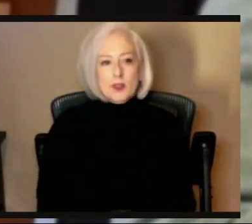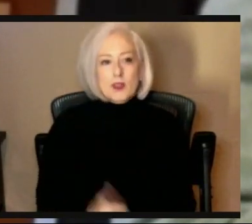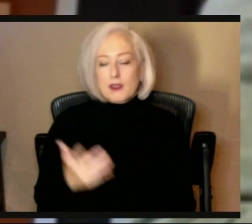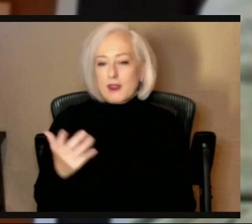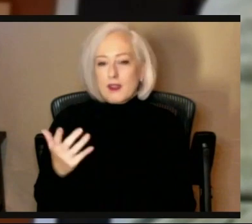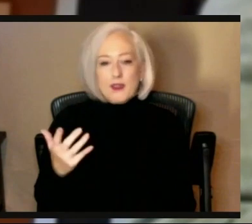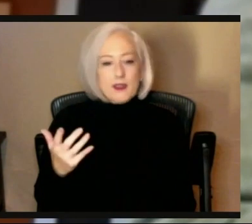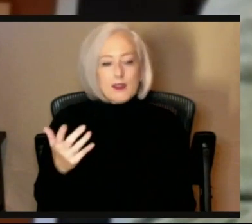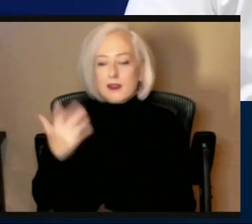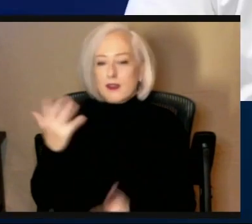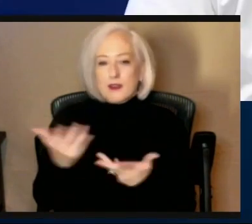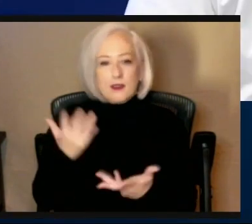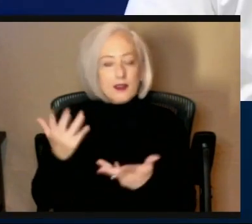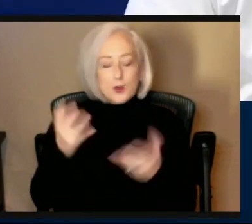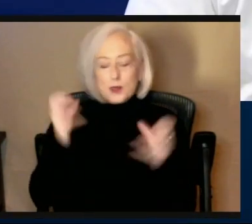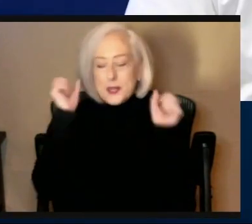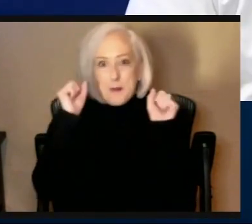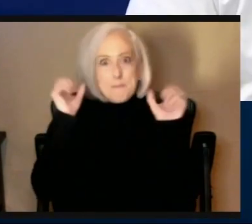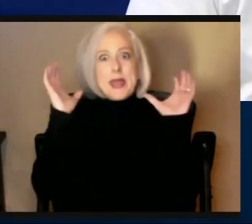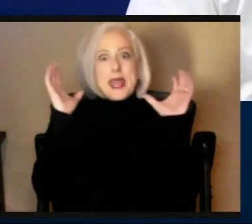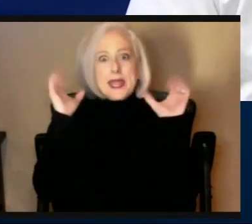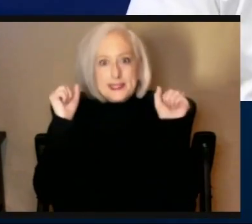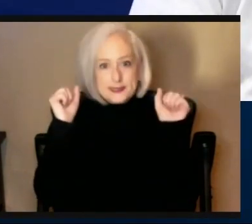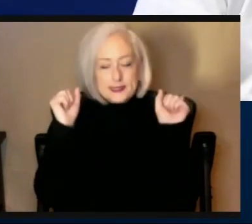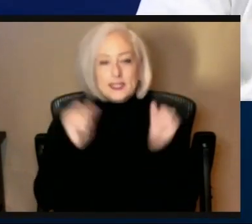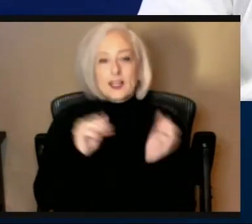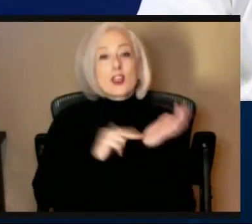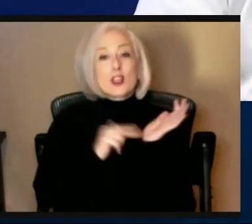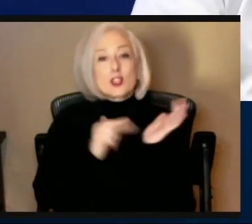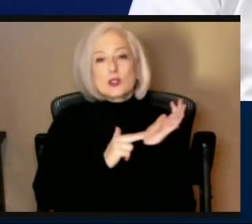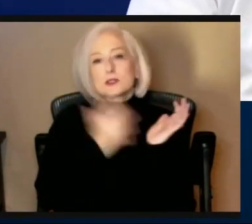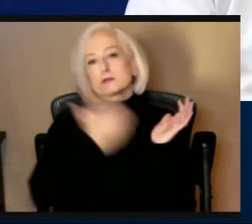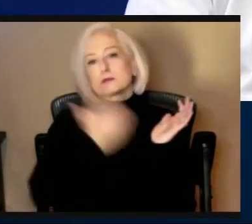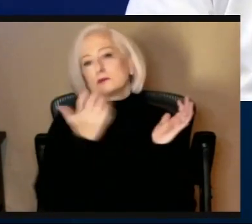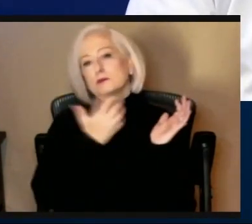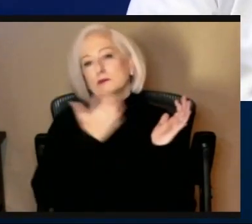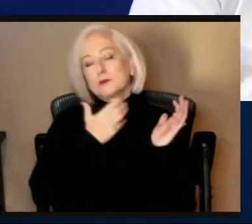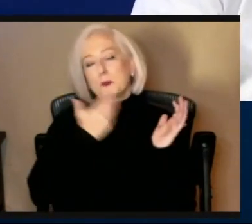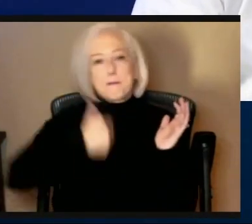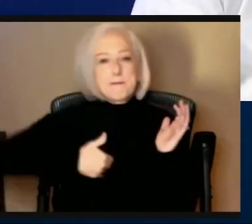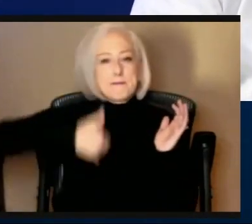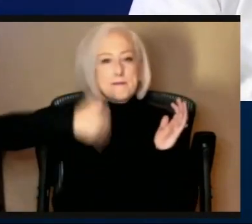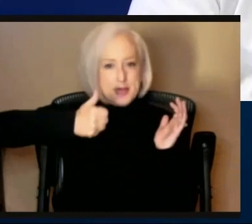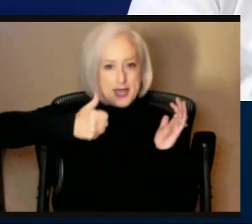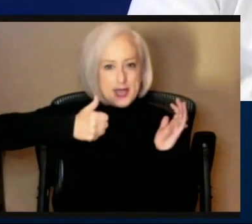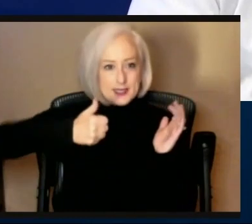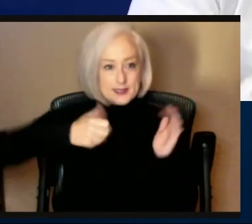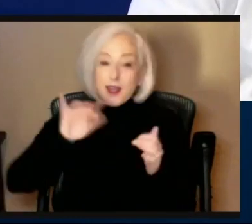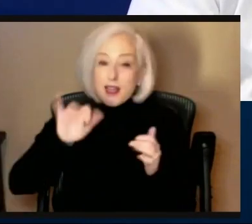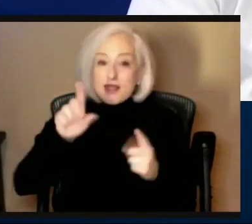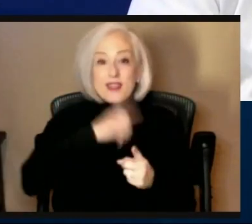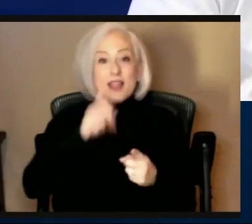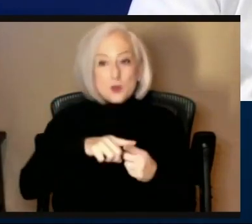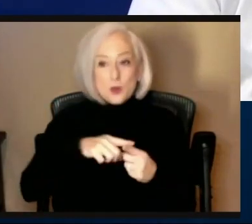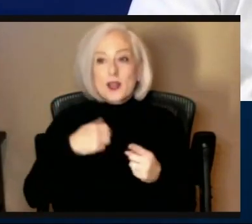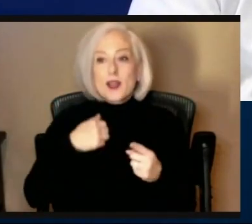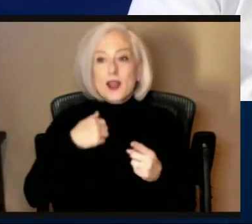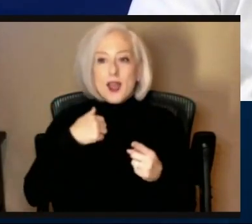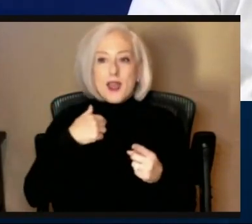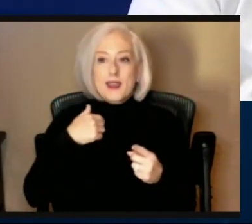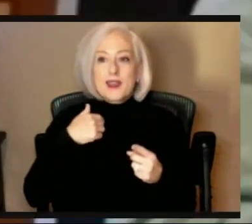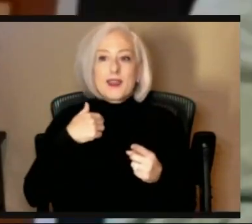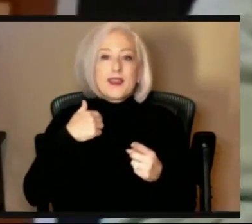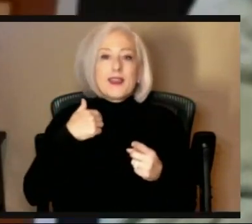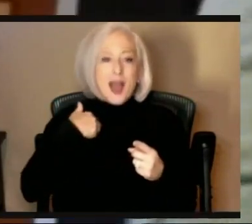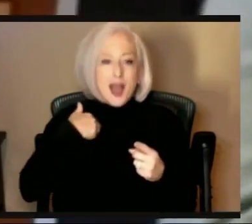it was amazing. The nurses there were just the best. And that's when I had to go do a studio